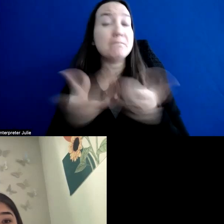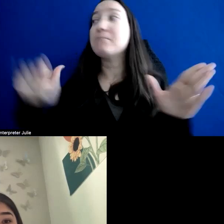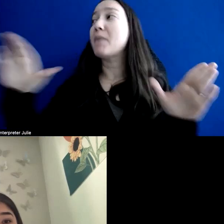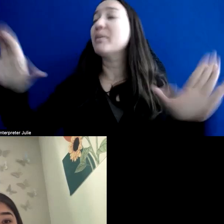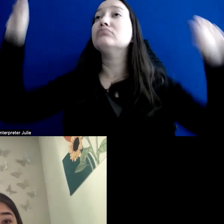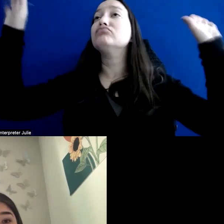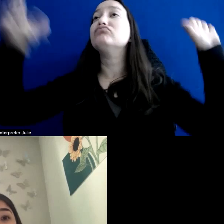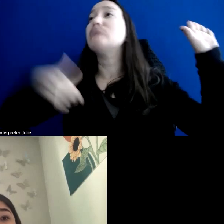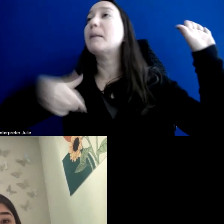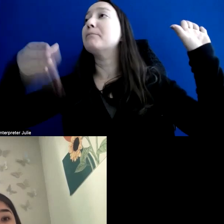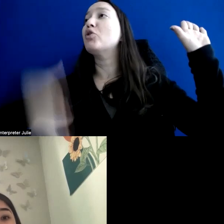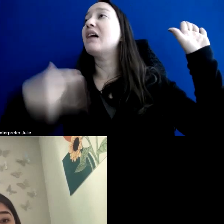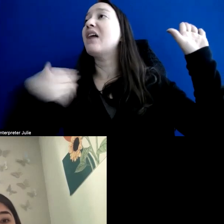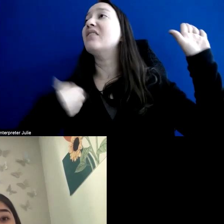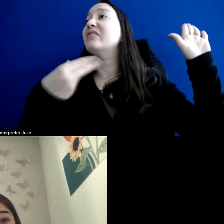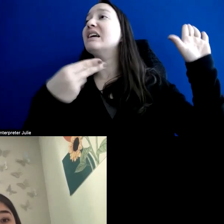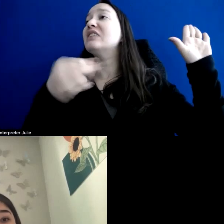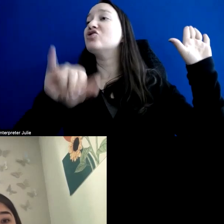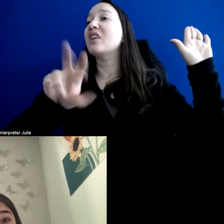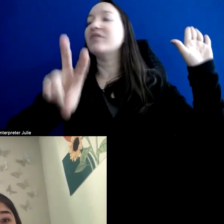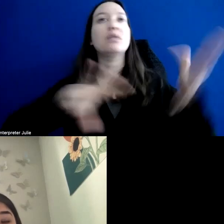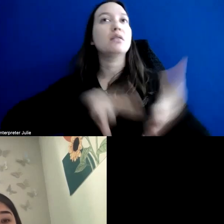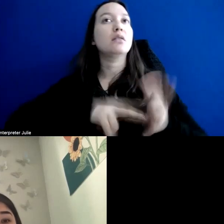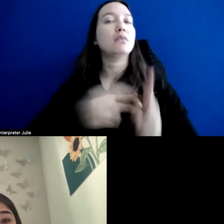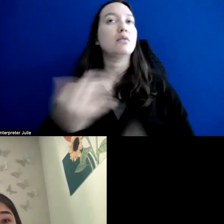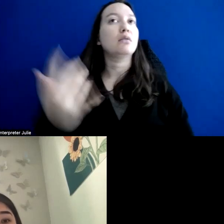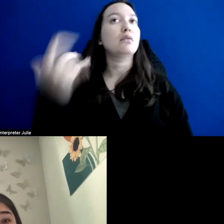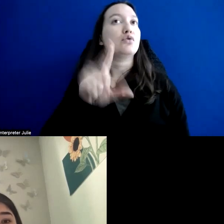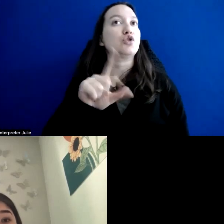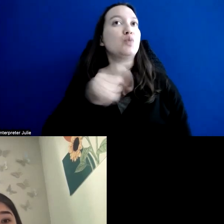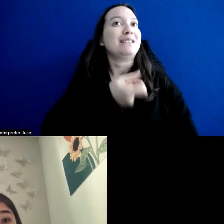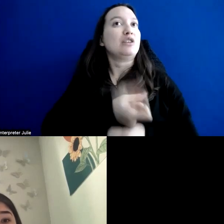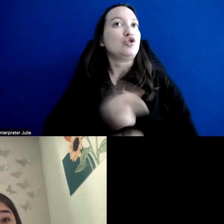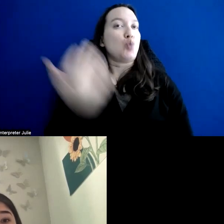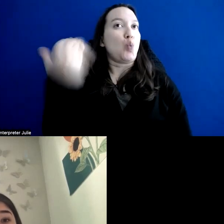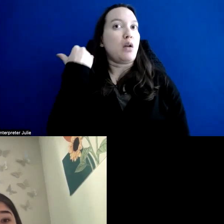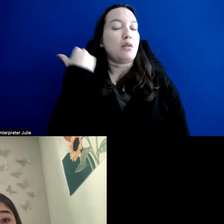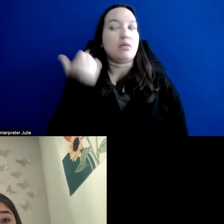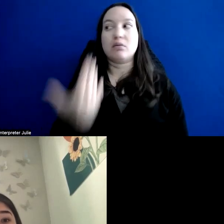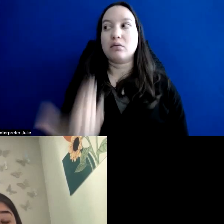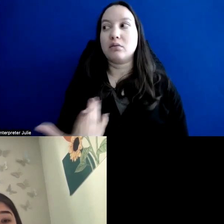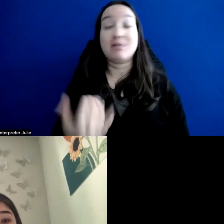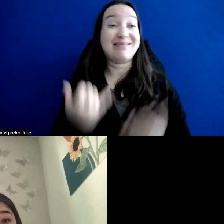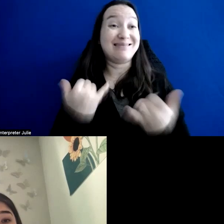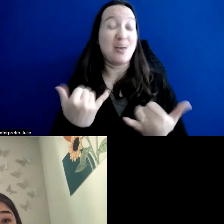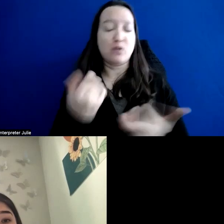am a person with HIV, compared to what it meant 20 years ago, let alone, in